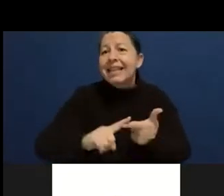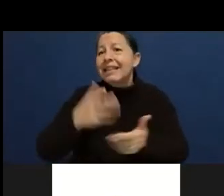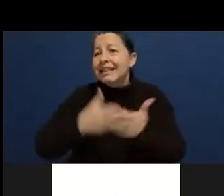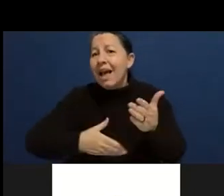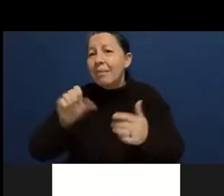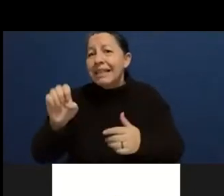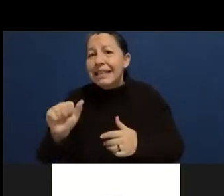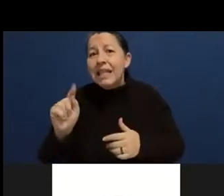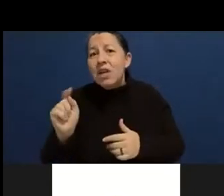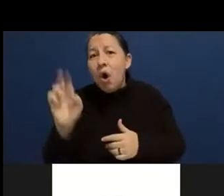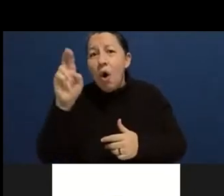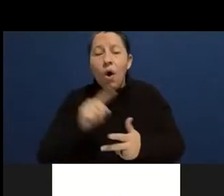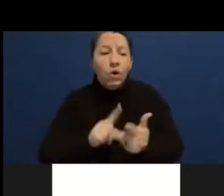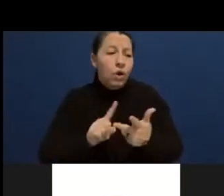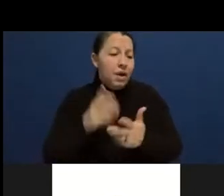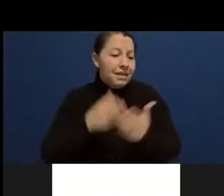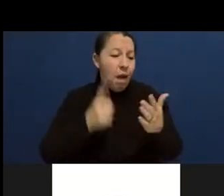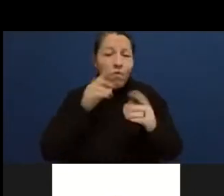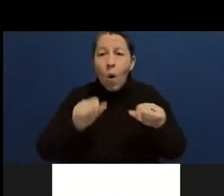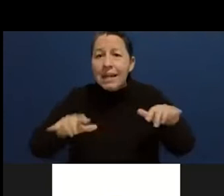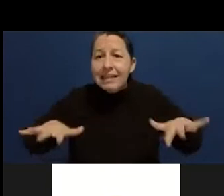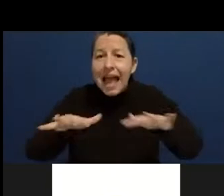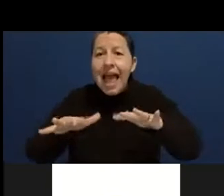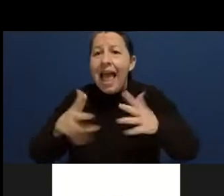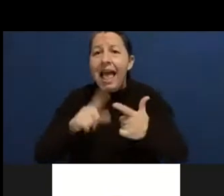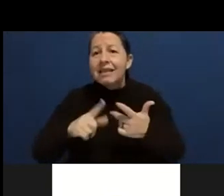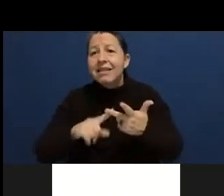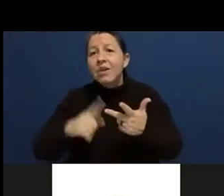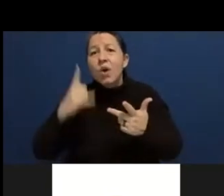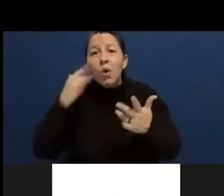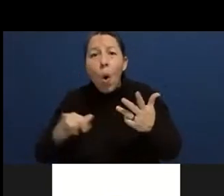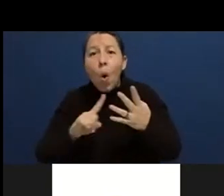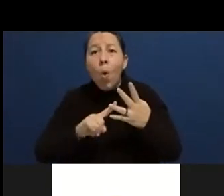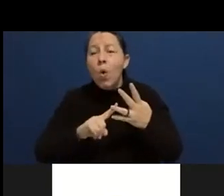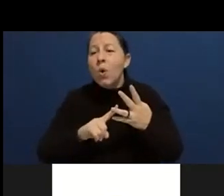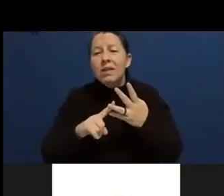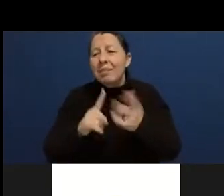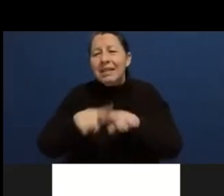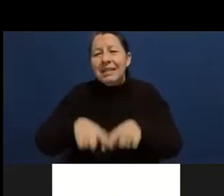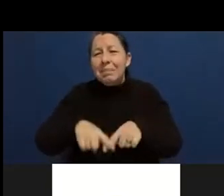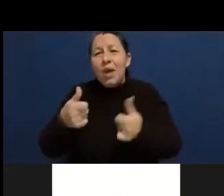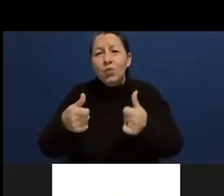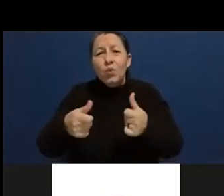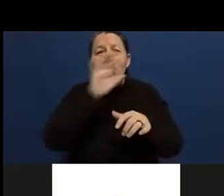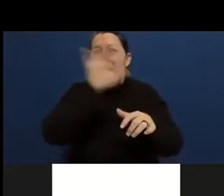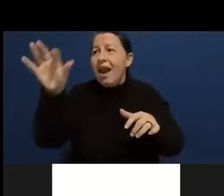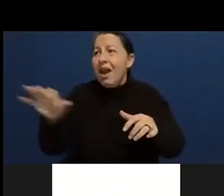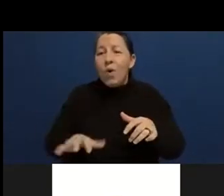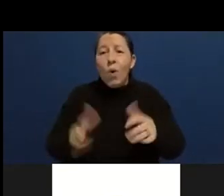it was for land, gold, just depending on what area and